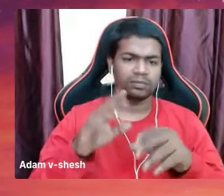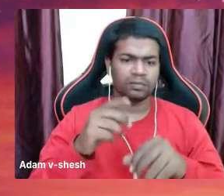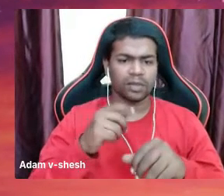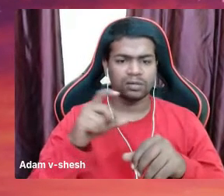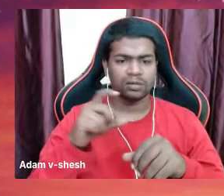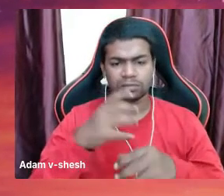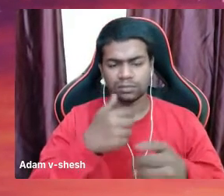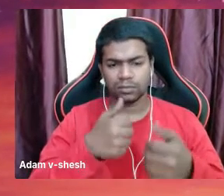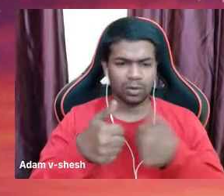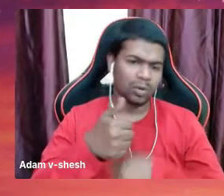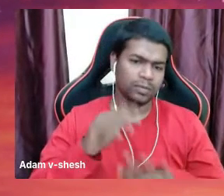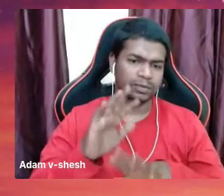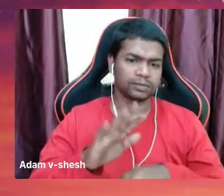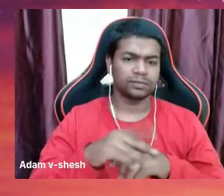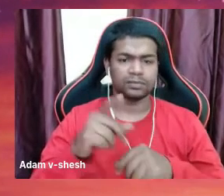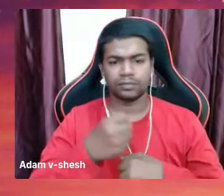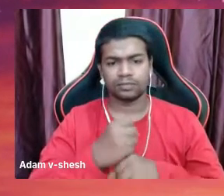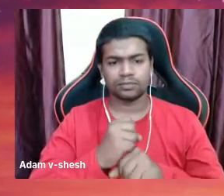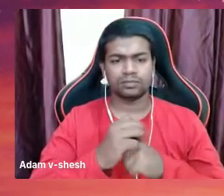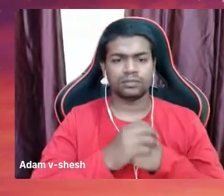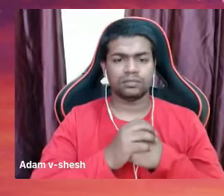moats don't necessarily get built by being,